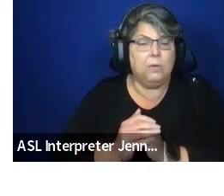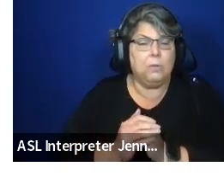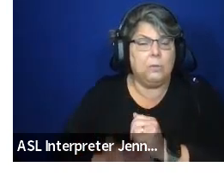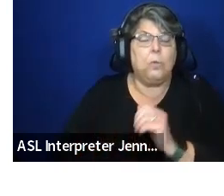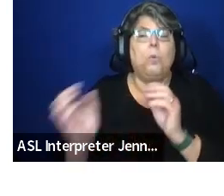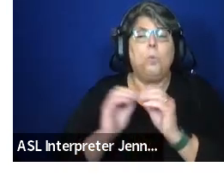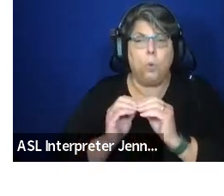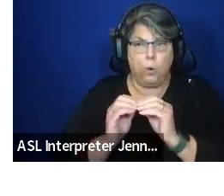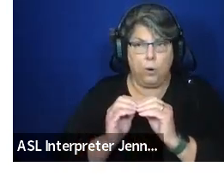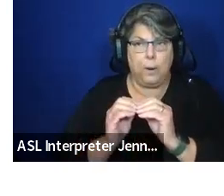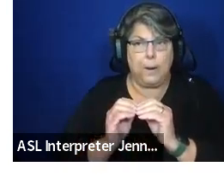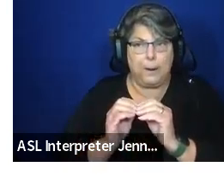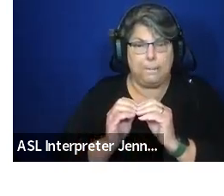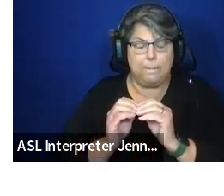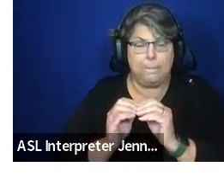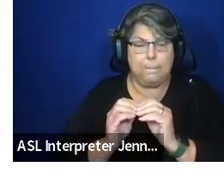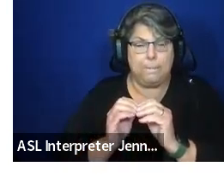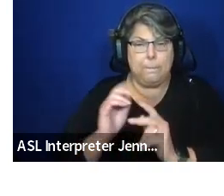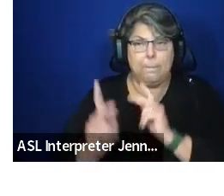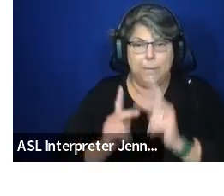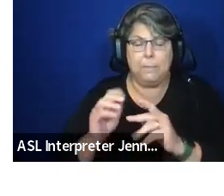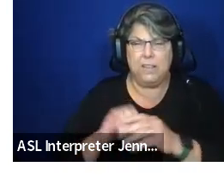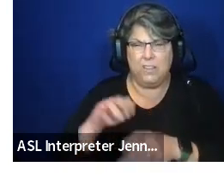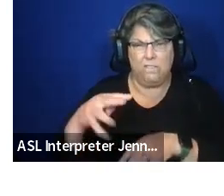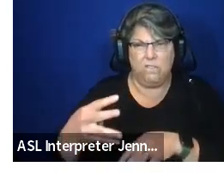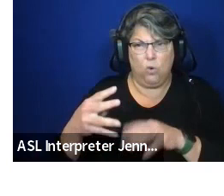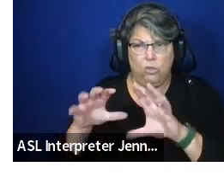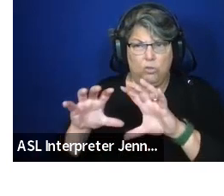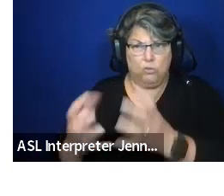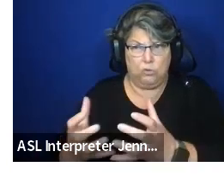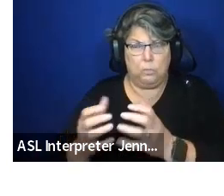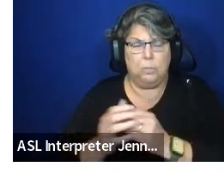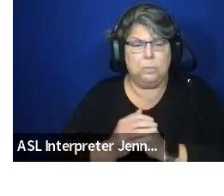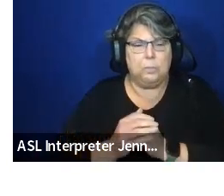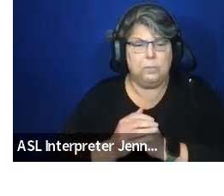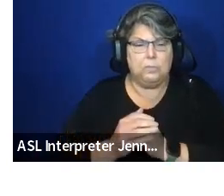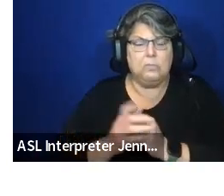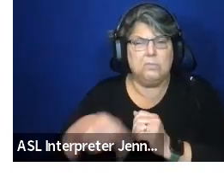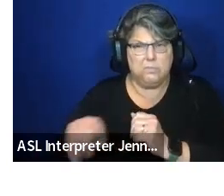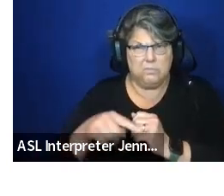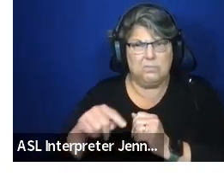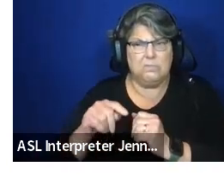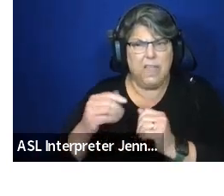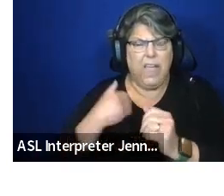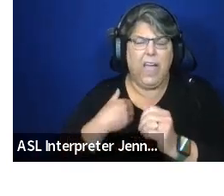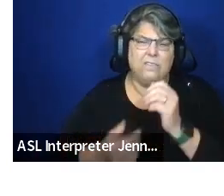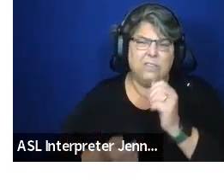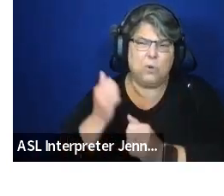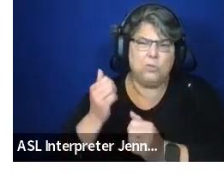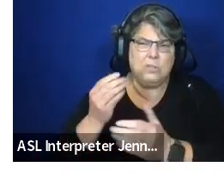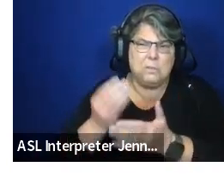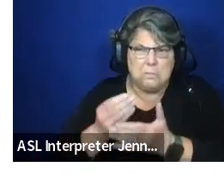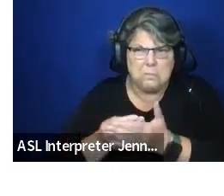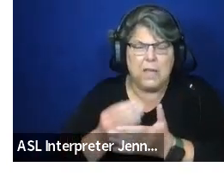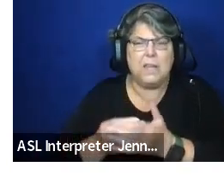been received in the quartile 4, the quartile where individuals have the most resources to support their health